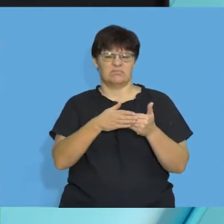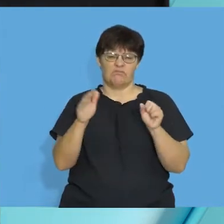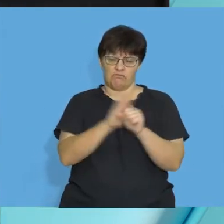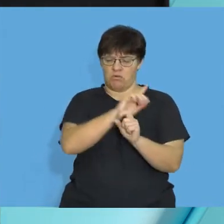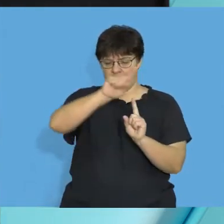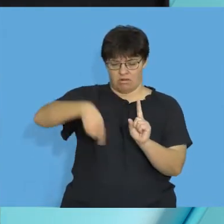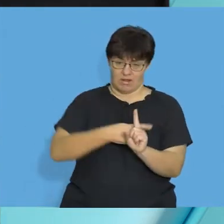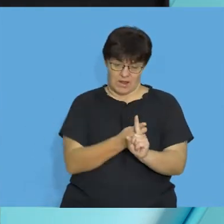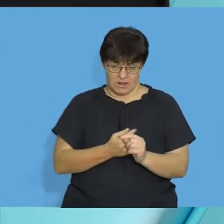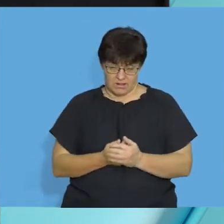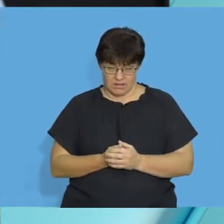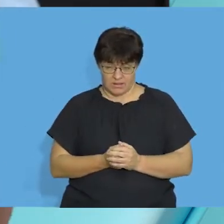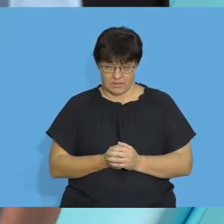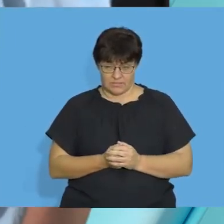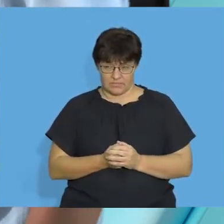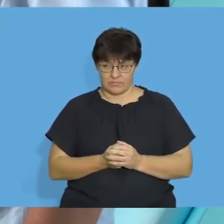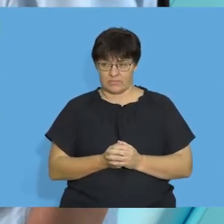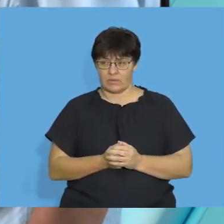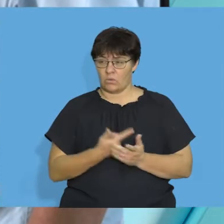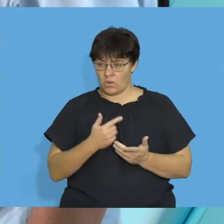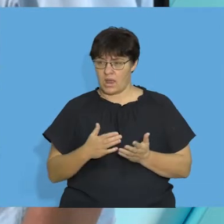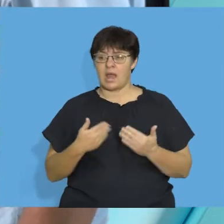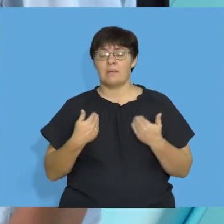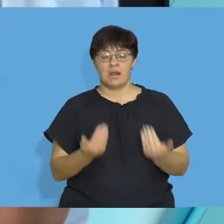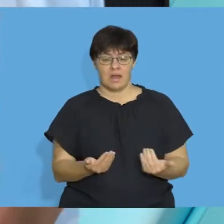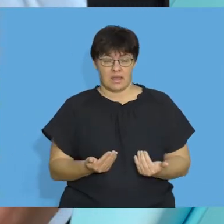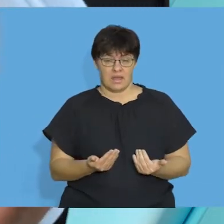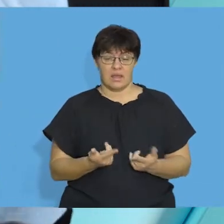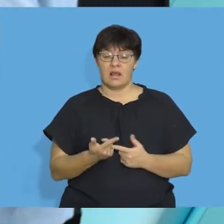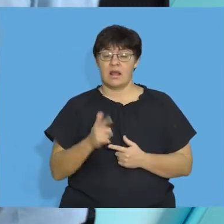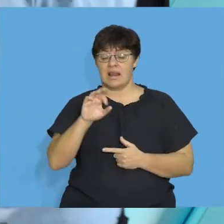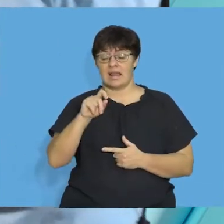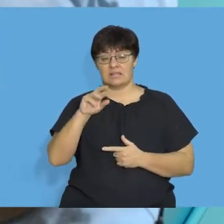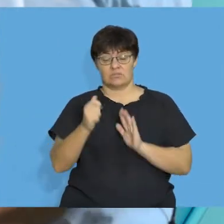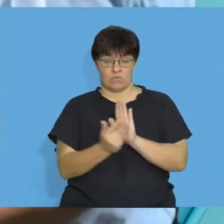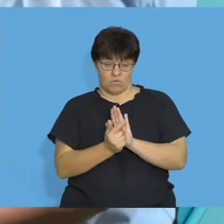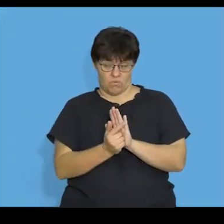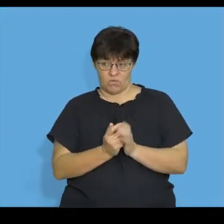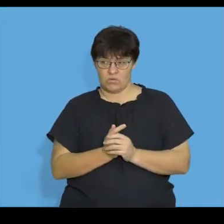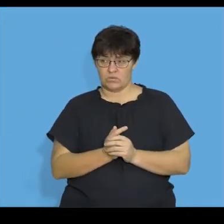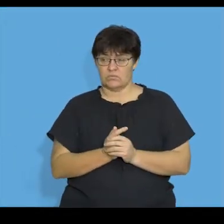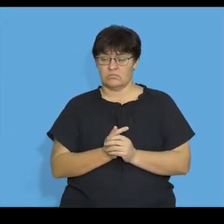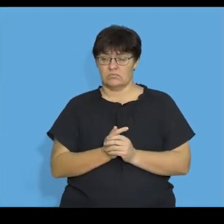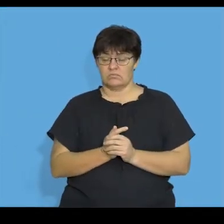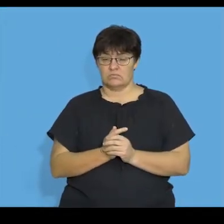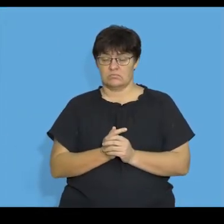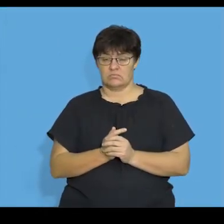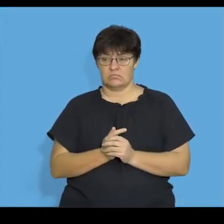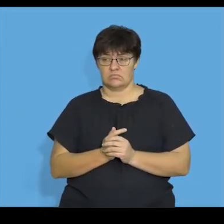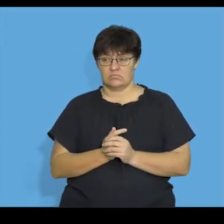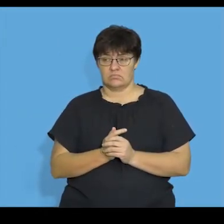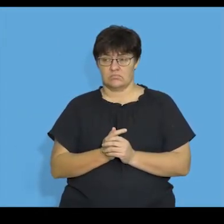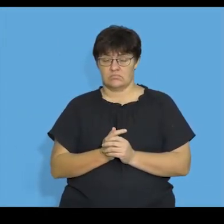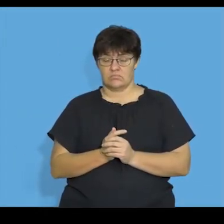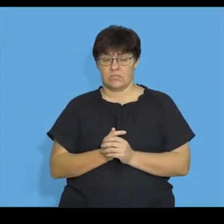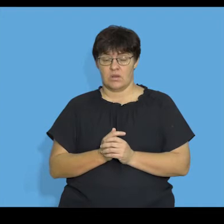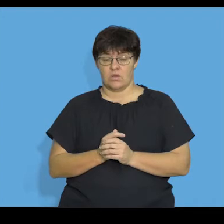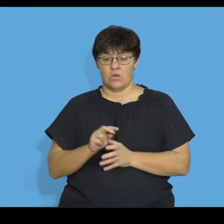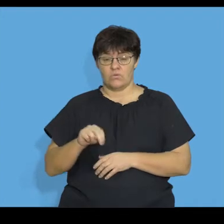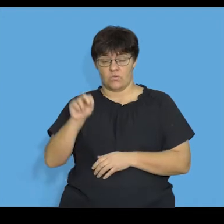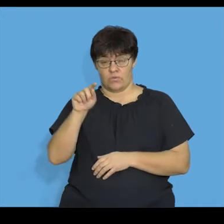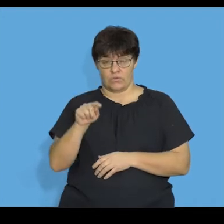So again, we're going to apply Lenz's law. We say at the moment, the north pole